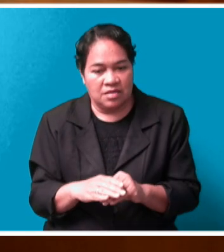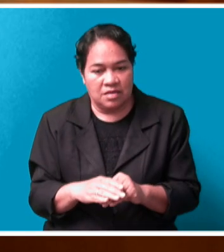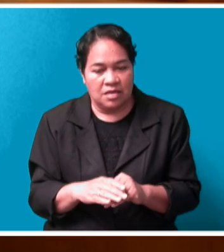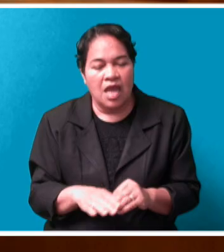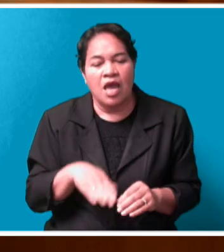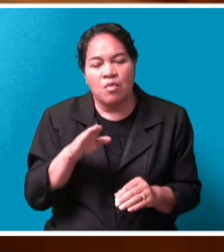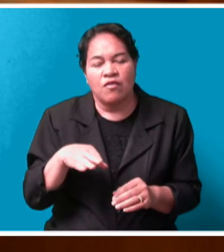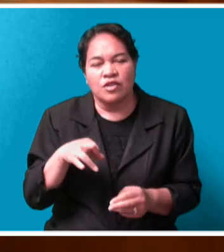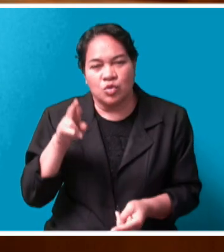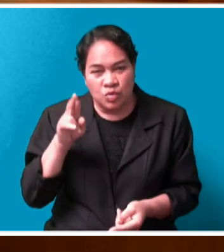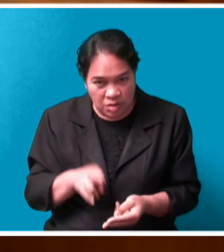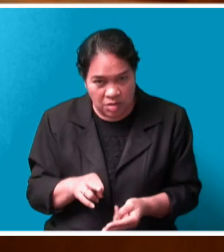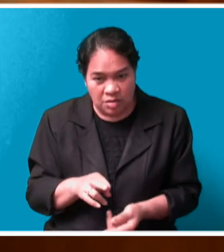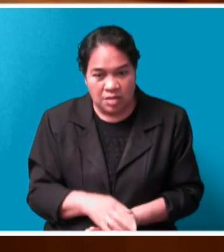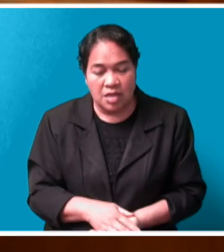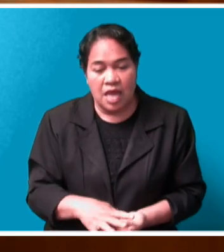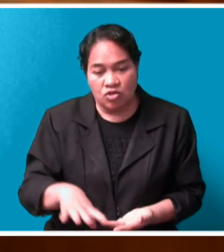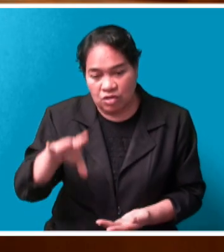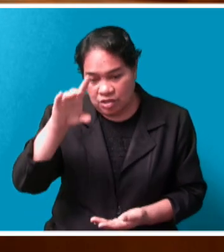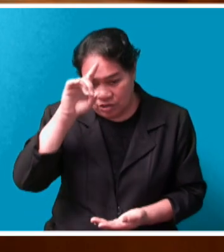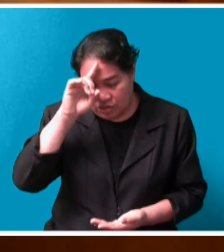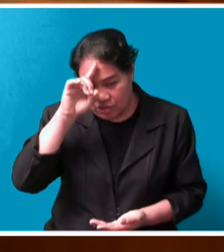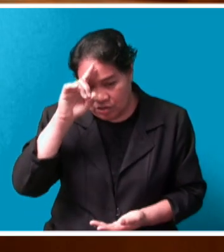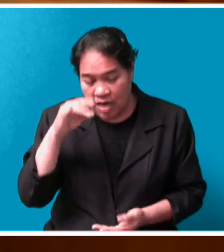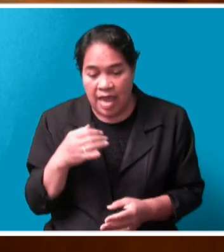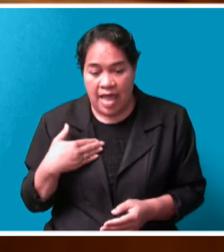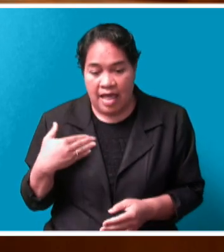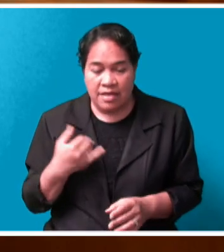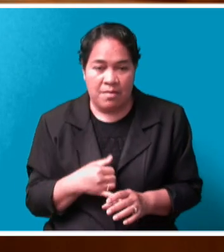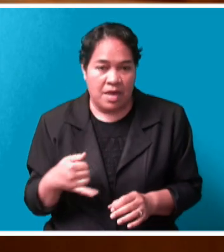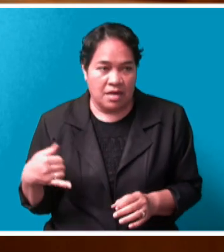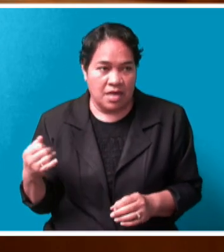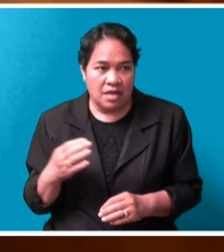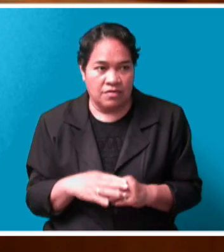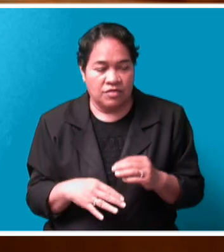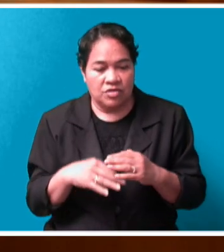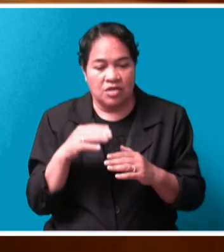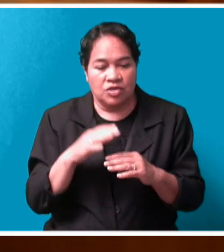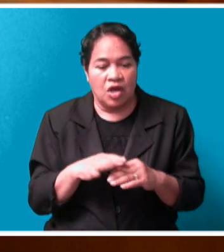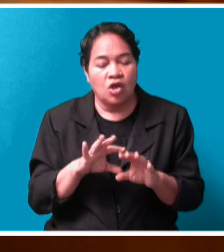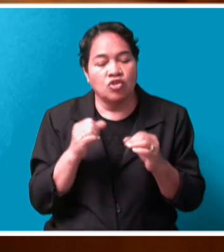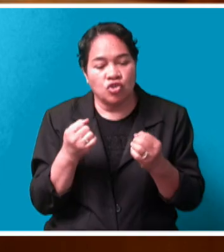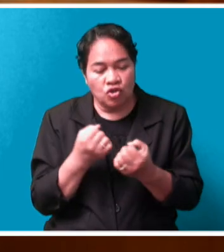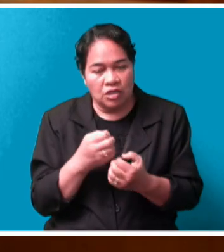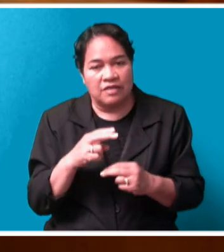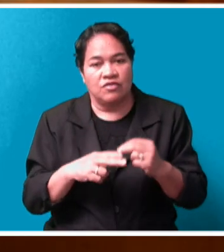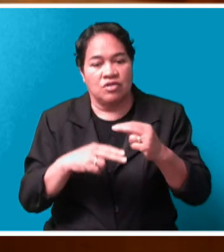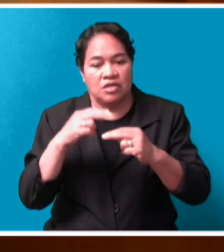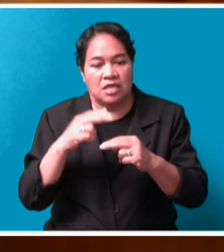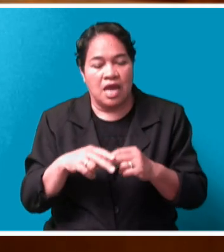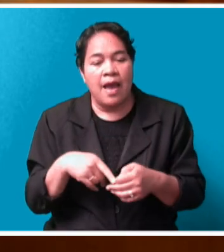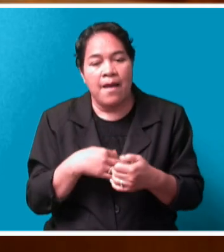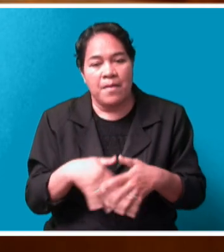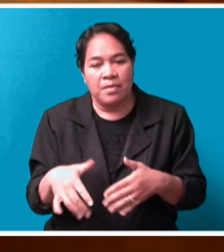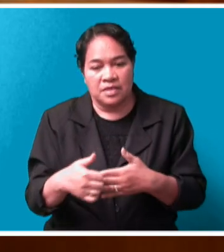reduction, education, health and medical infrastructure, social infrastructure, public safety,